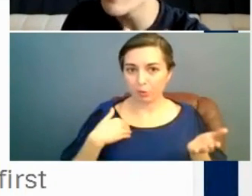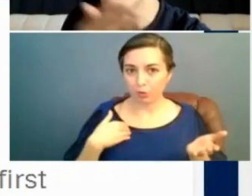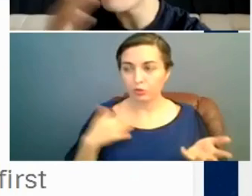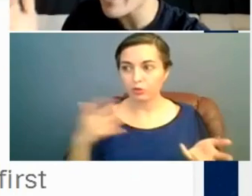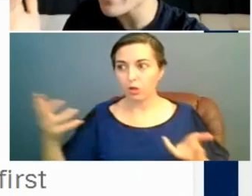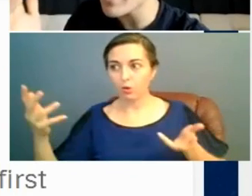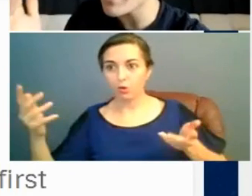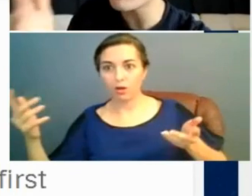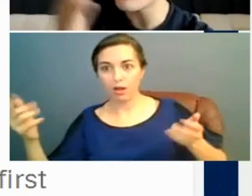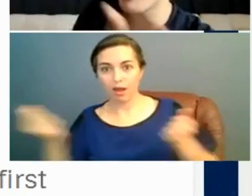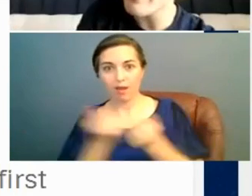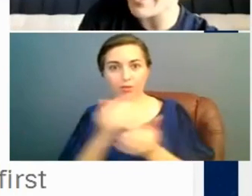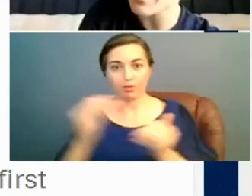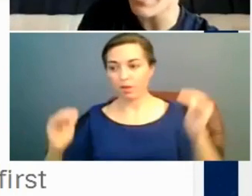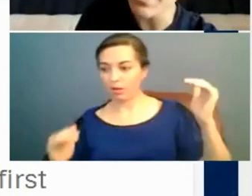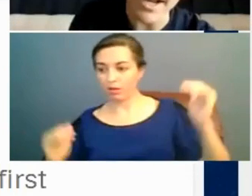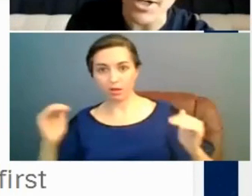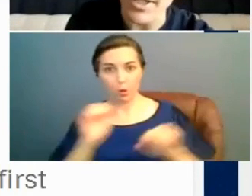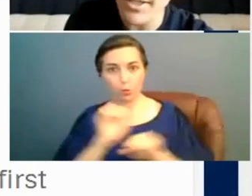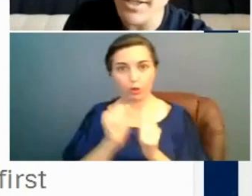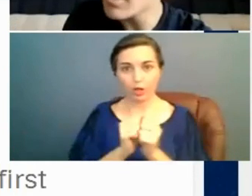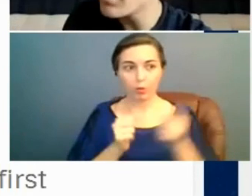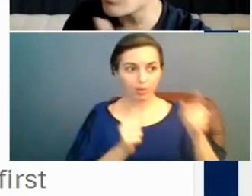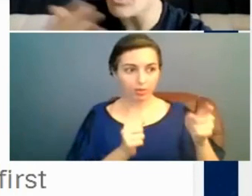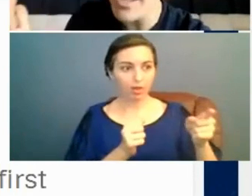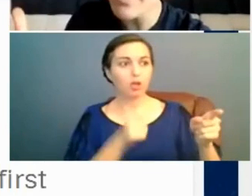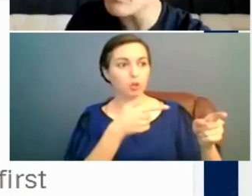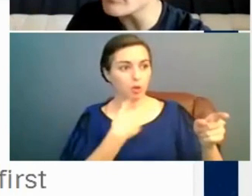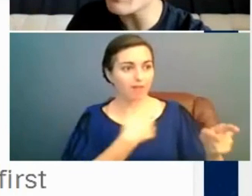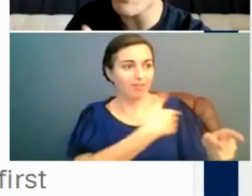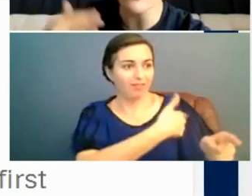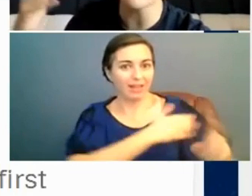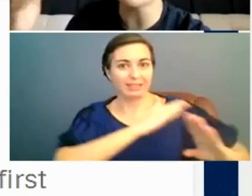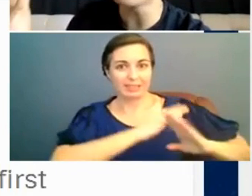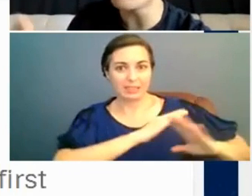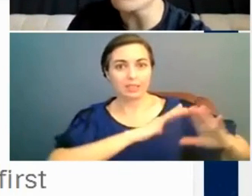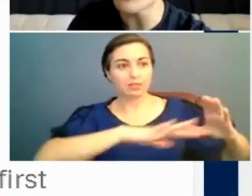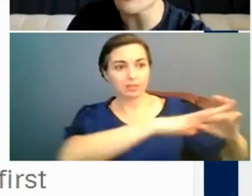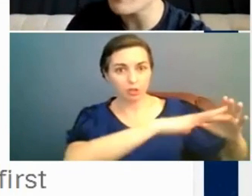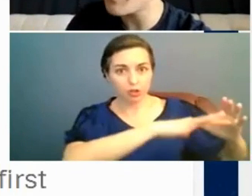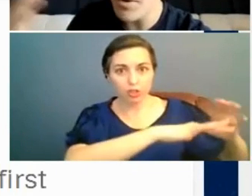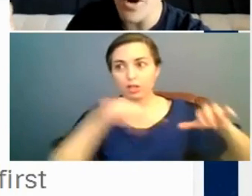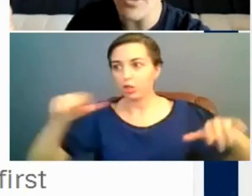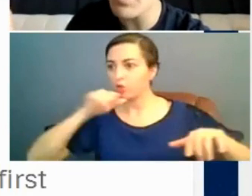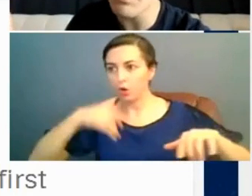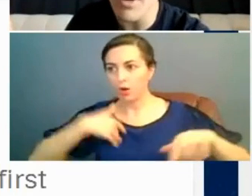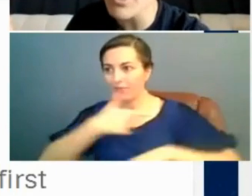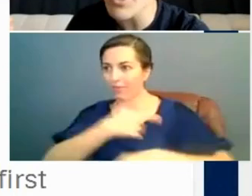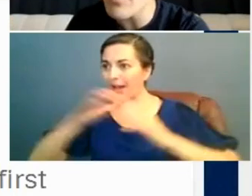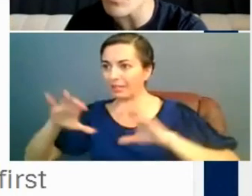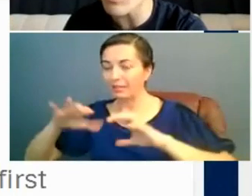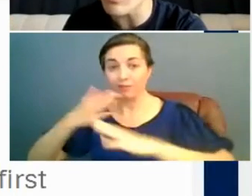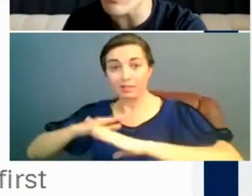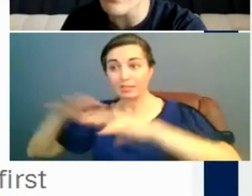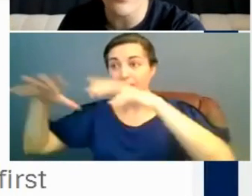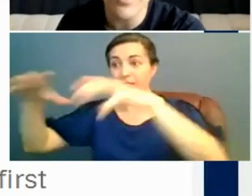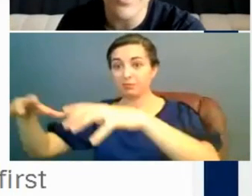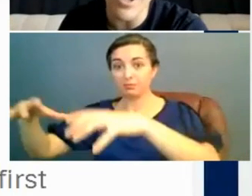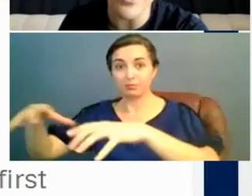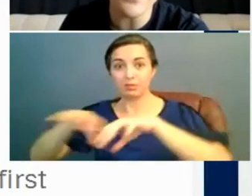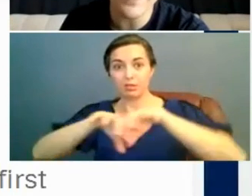with vaccinated and non-vaccinated sections. Wow. So lots of moving parts in a new post-COVID